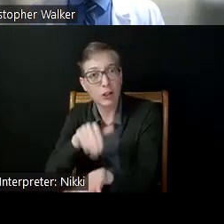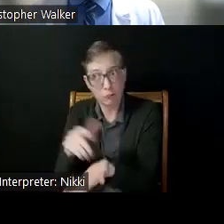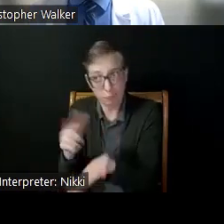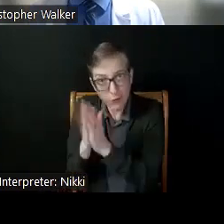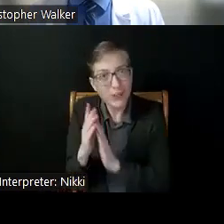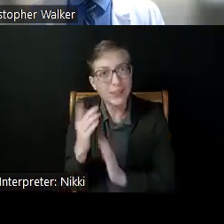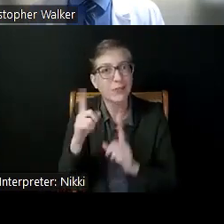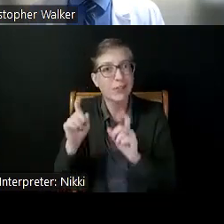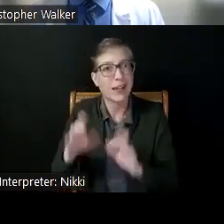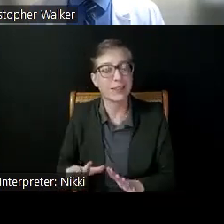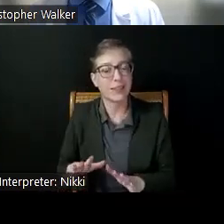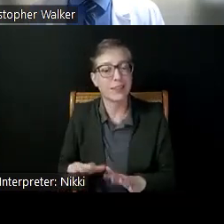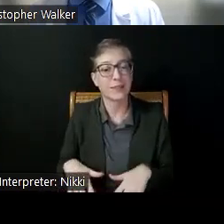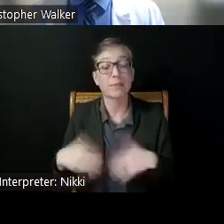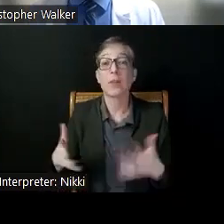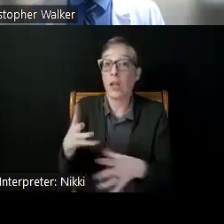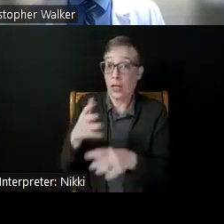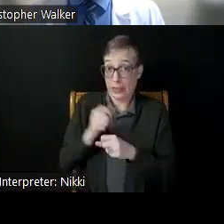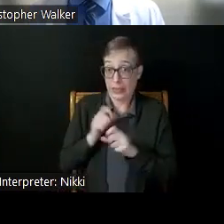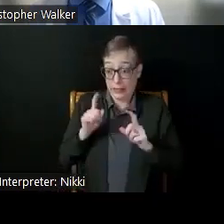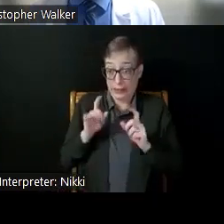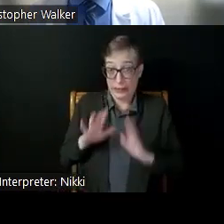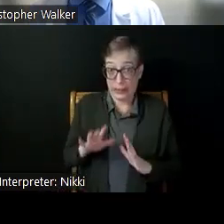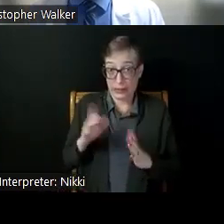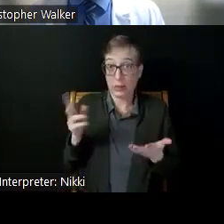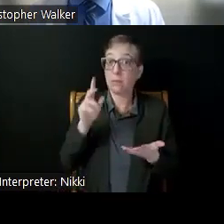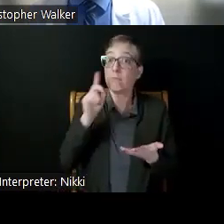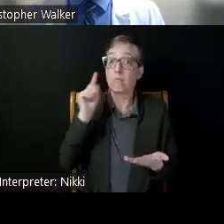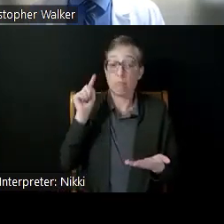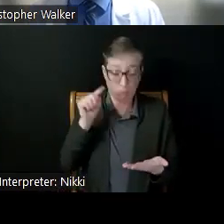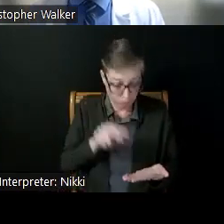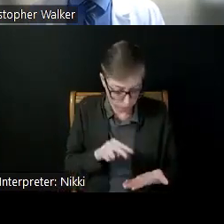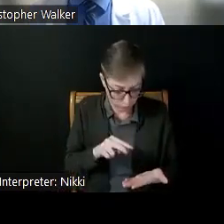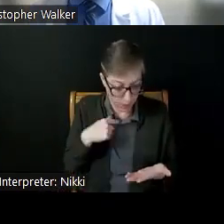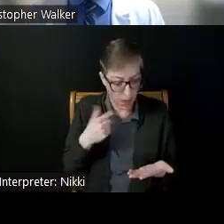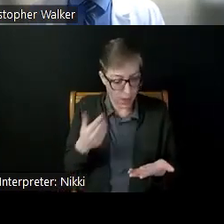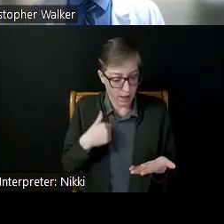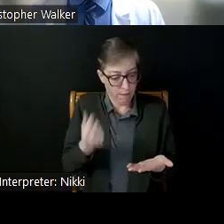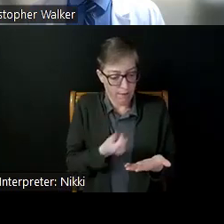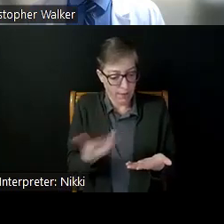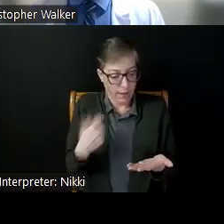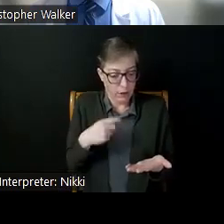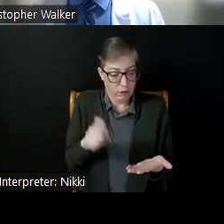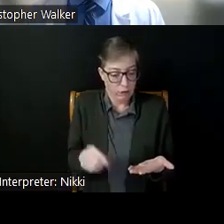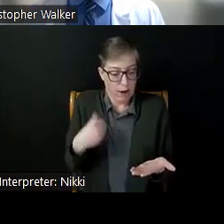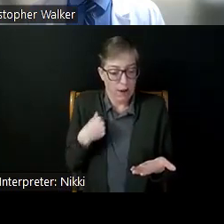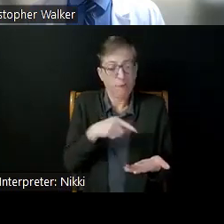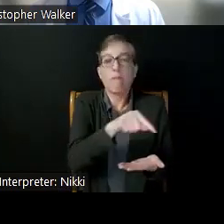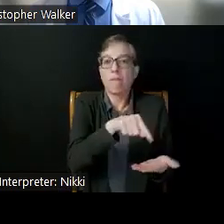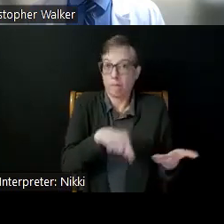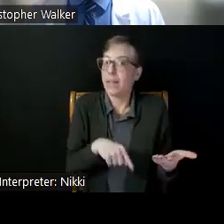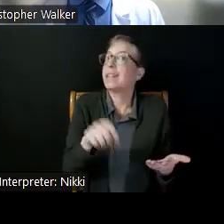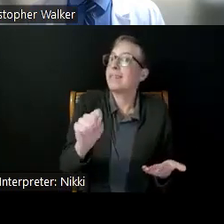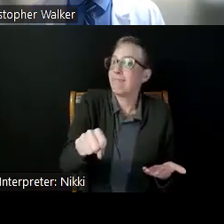your patient pack, double-check you have all the contents that should be in your pack. If indicated, clearly write your information on the bottle